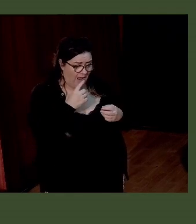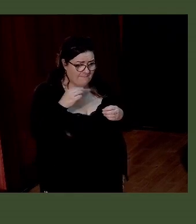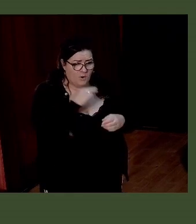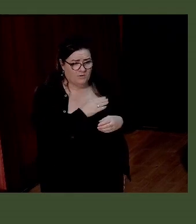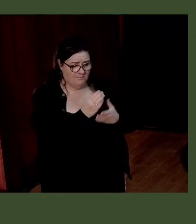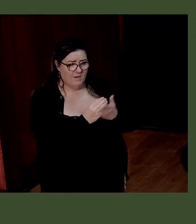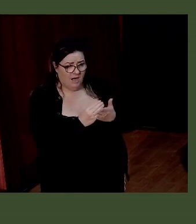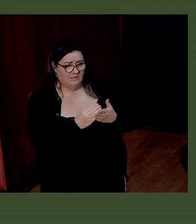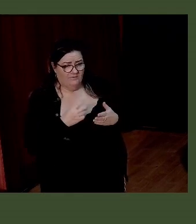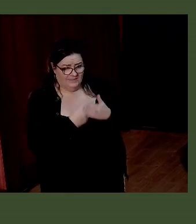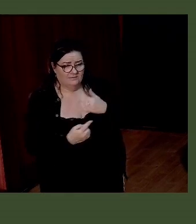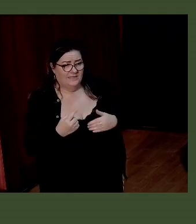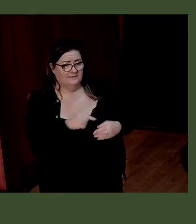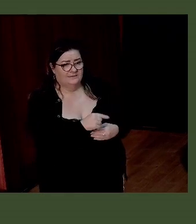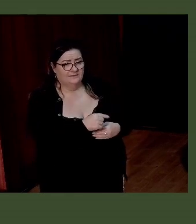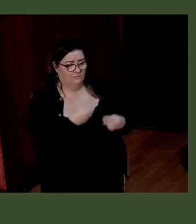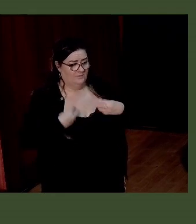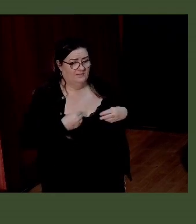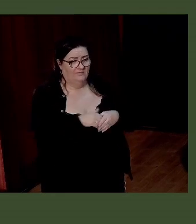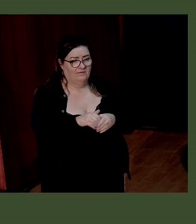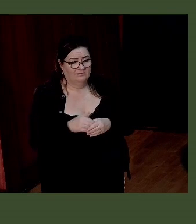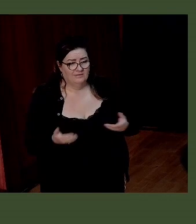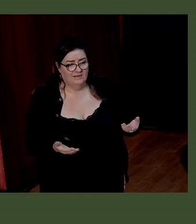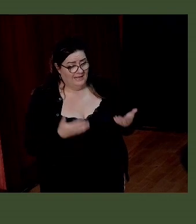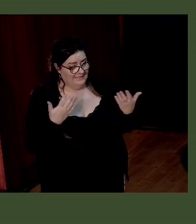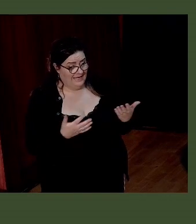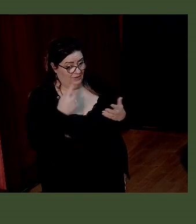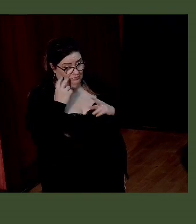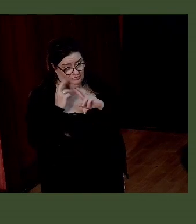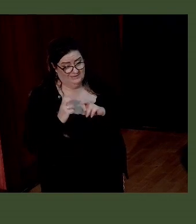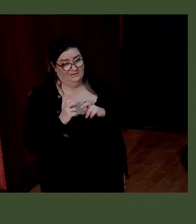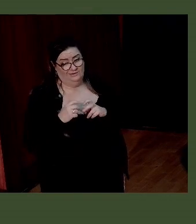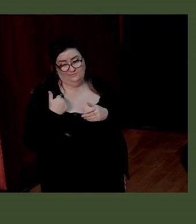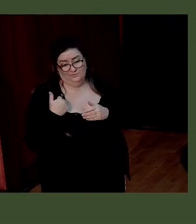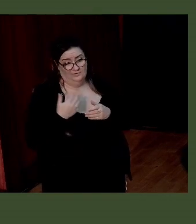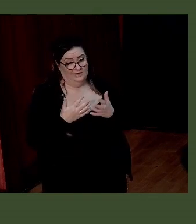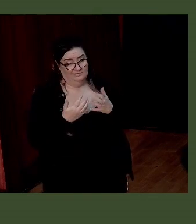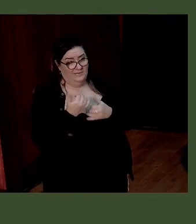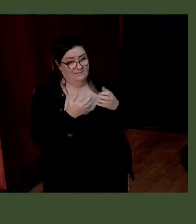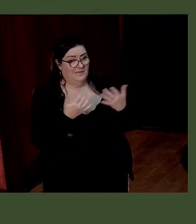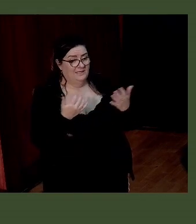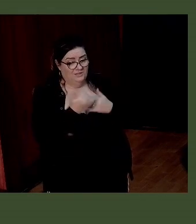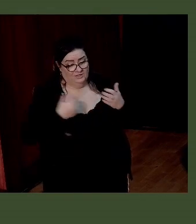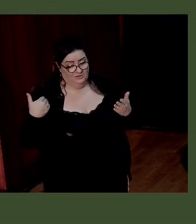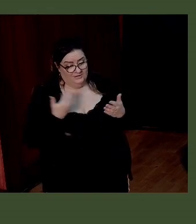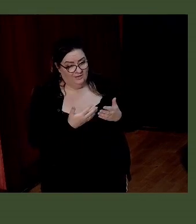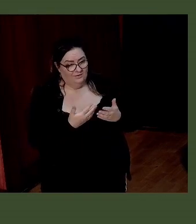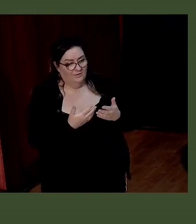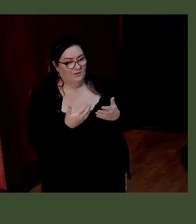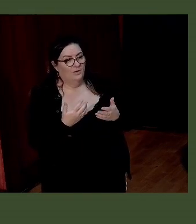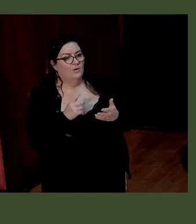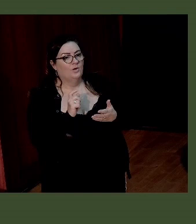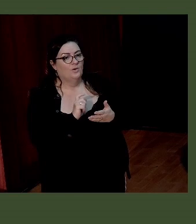part of that cause. And now, as this decade has shown in research over the last number of decades, women are being